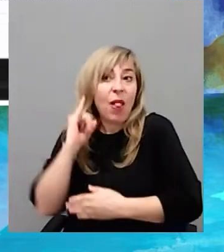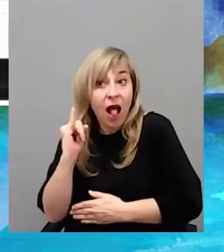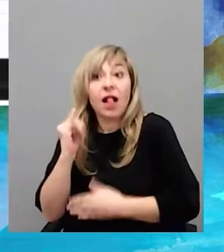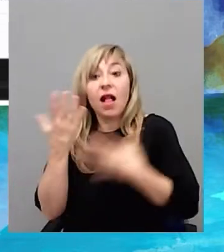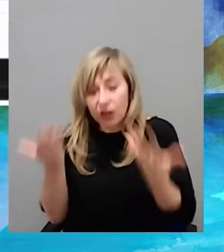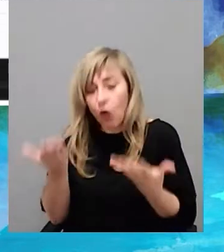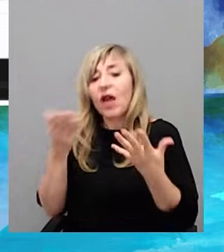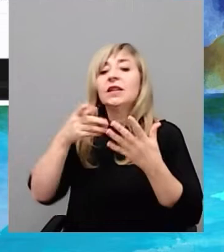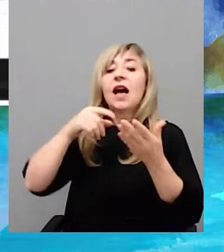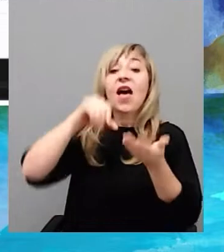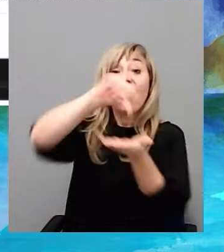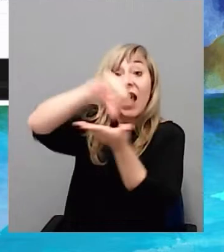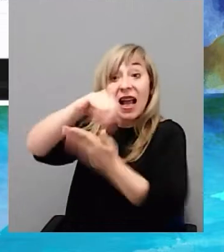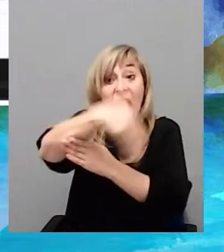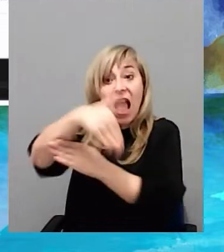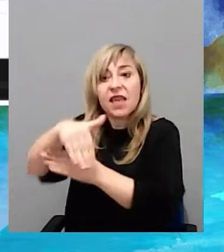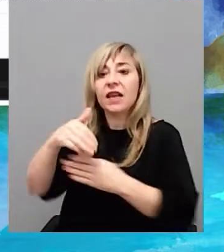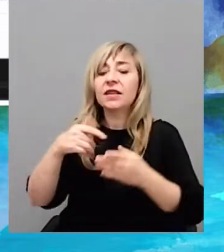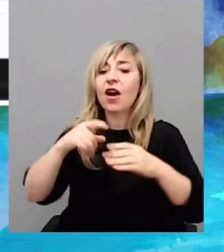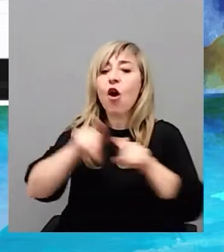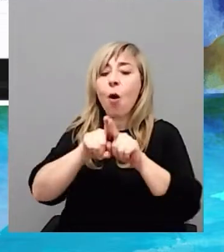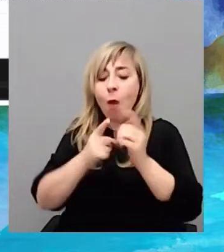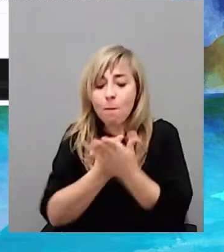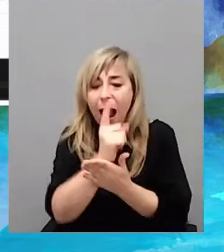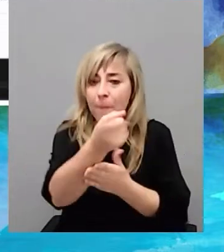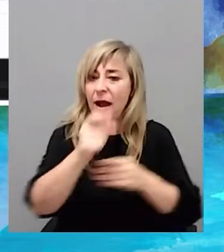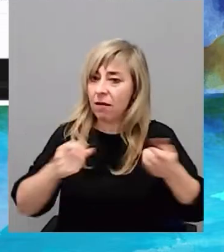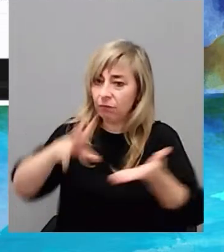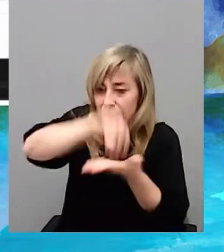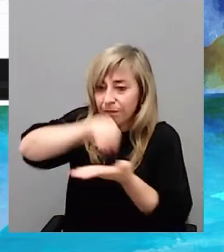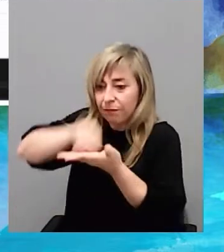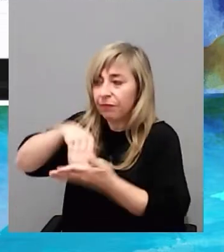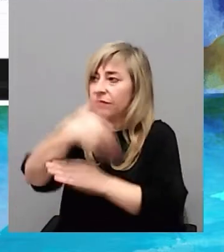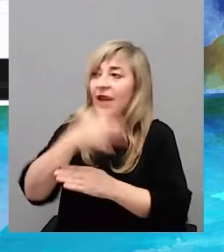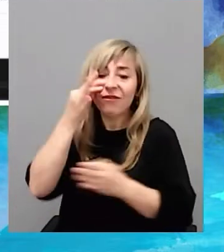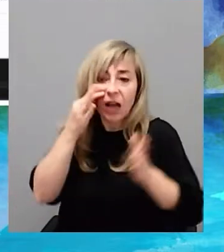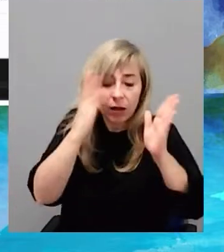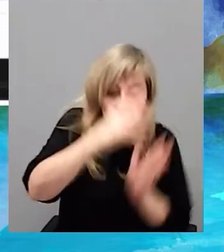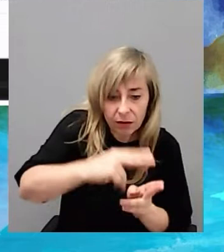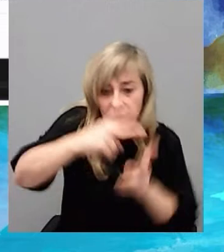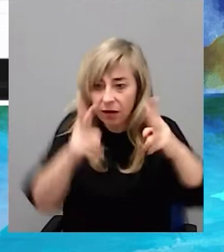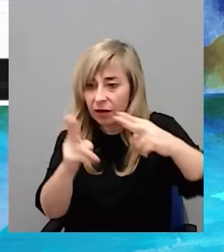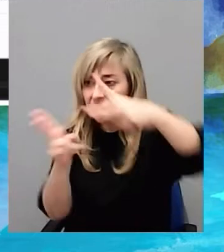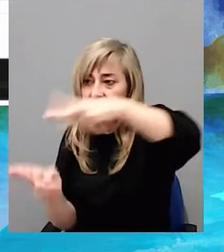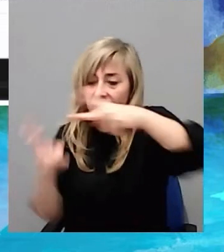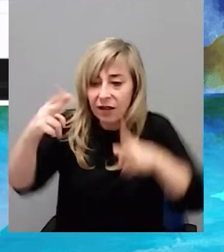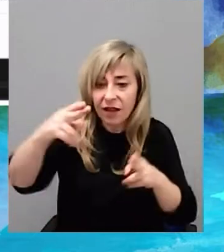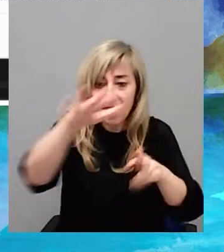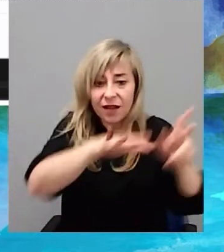We divide the city up by street sections,